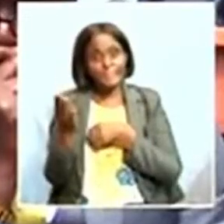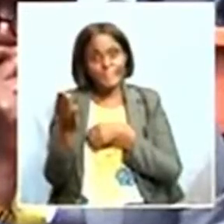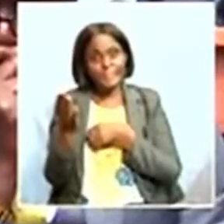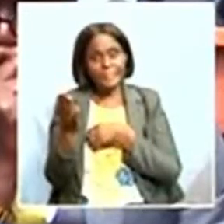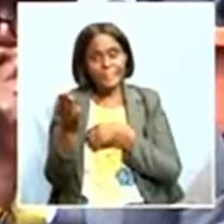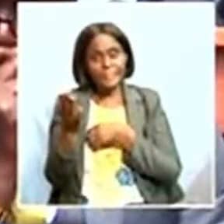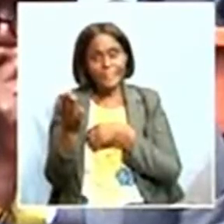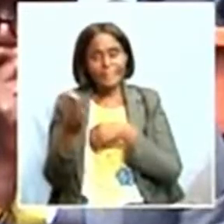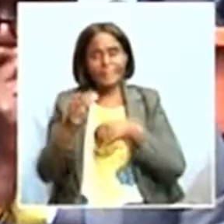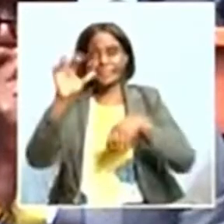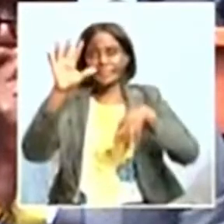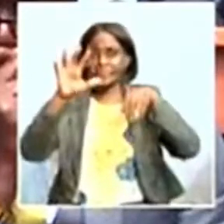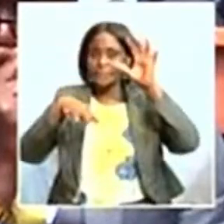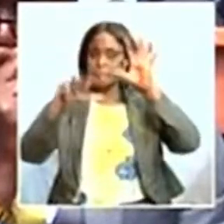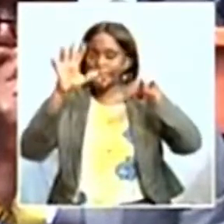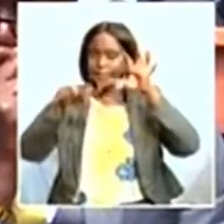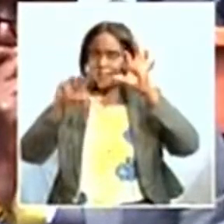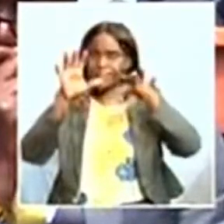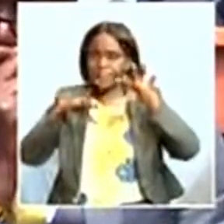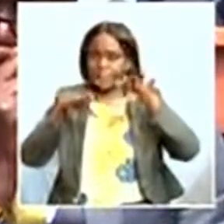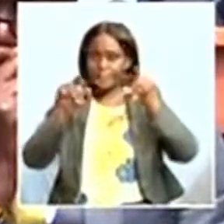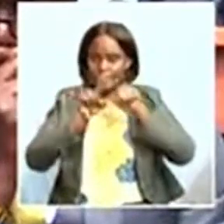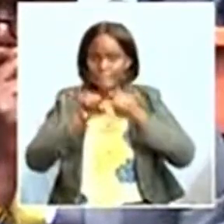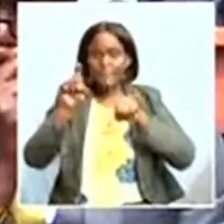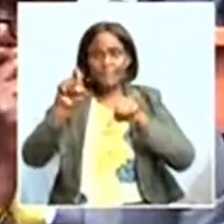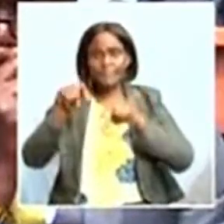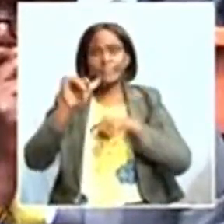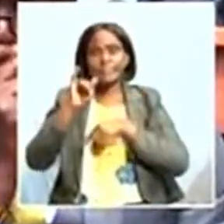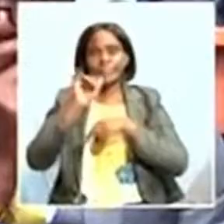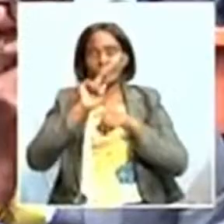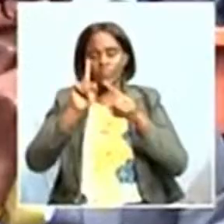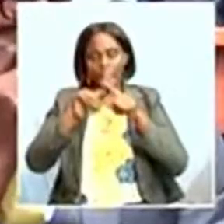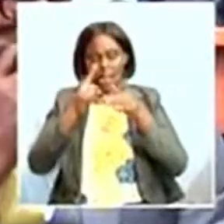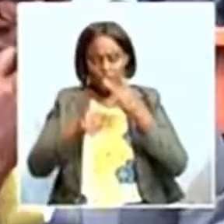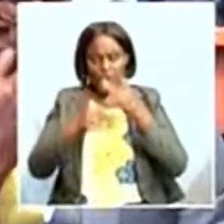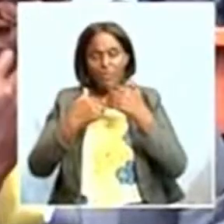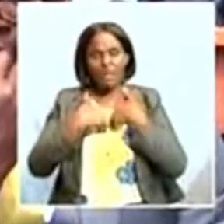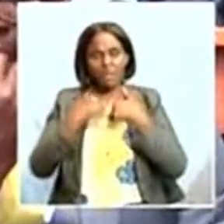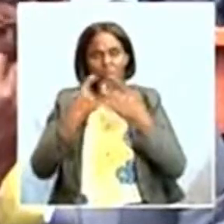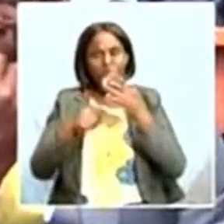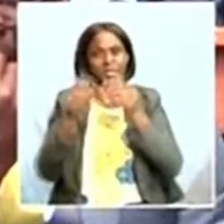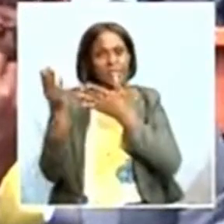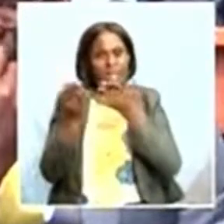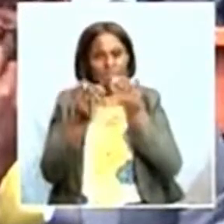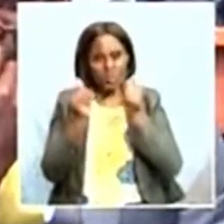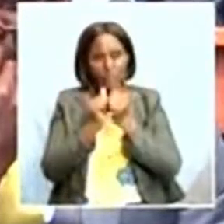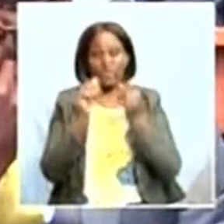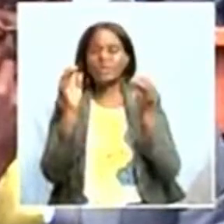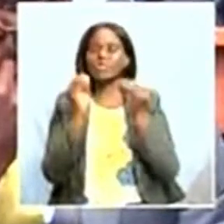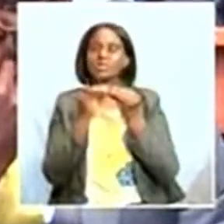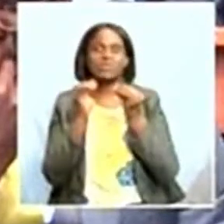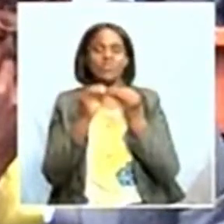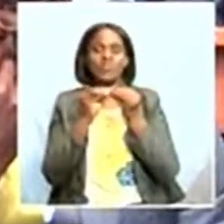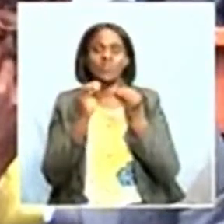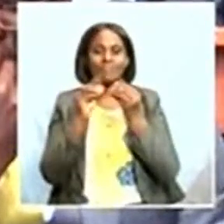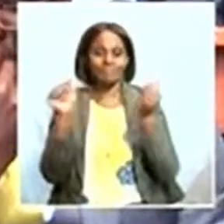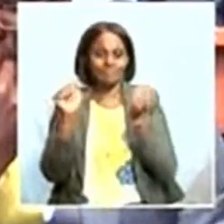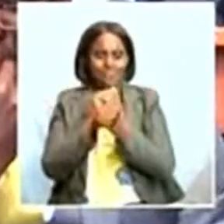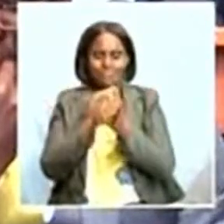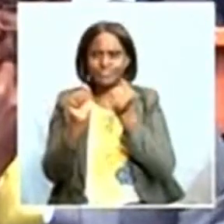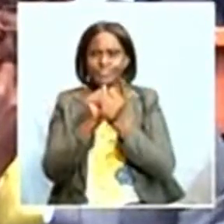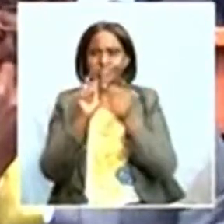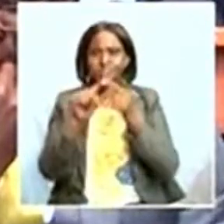the rains are needed, but they've come with a a lot of damage to